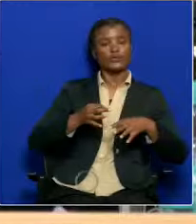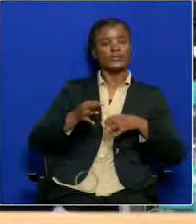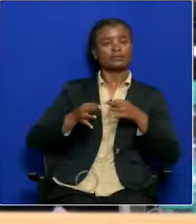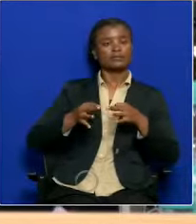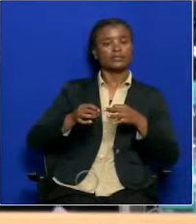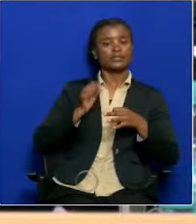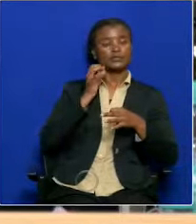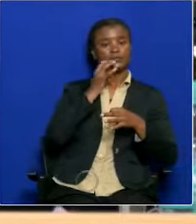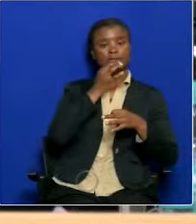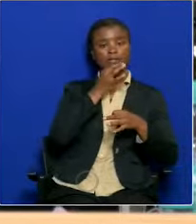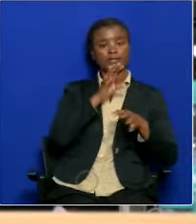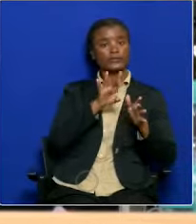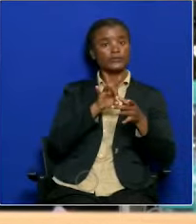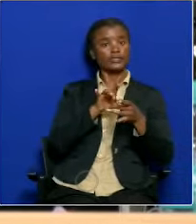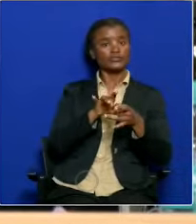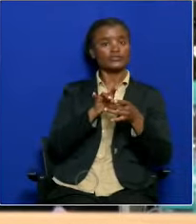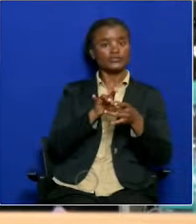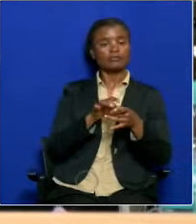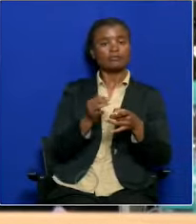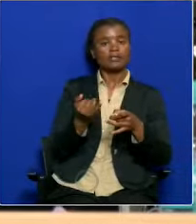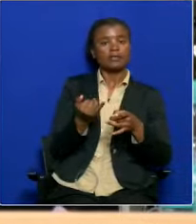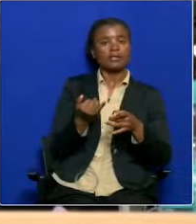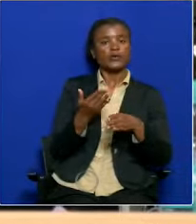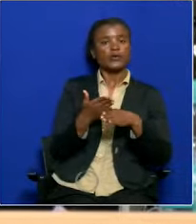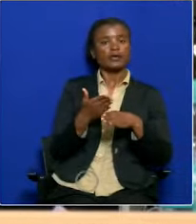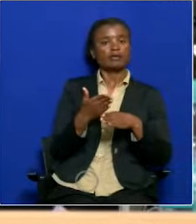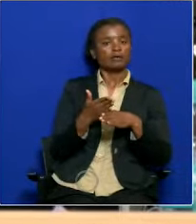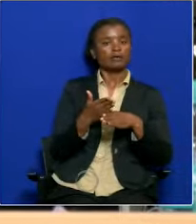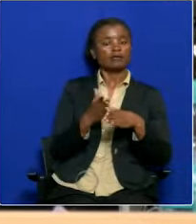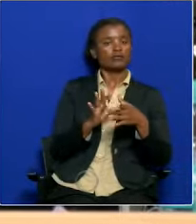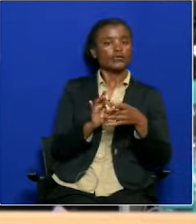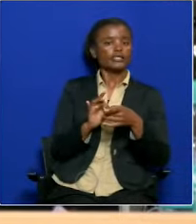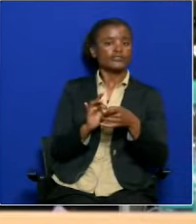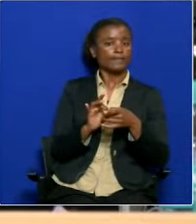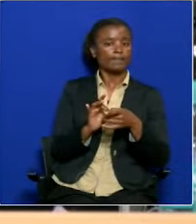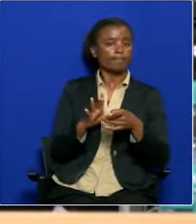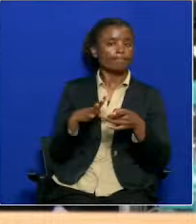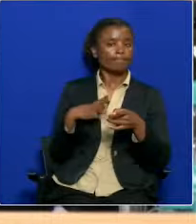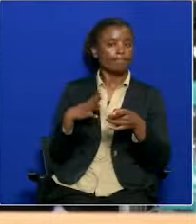as mainly work-related and operational in nature.